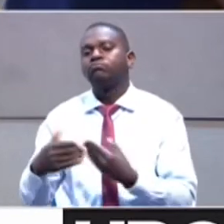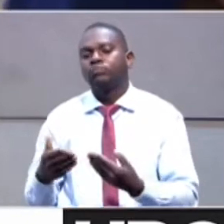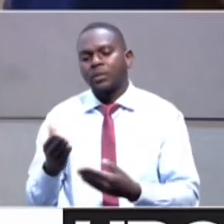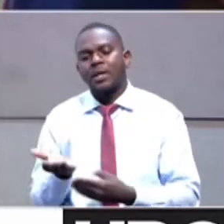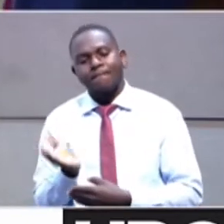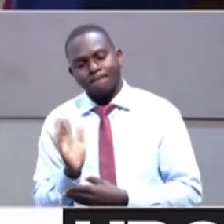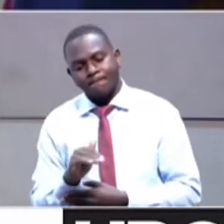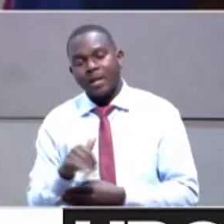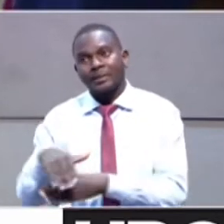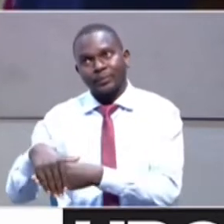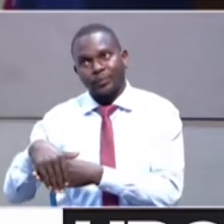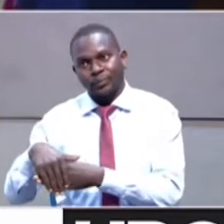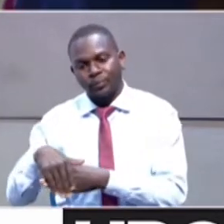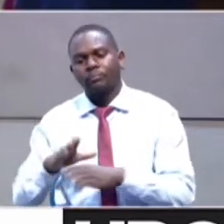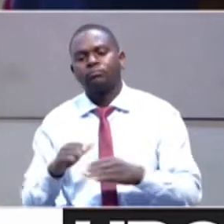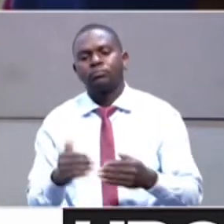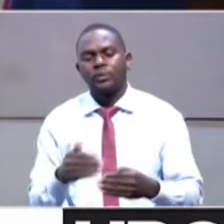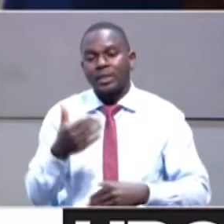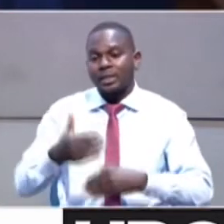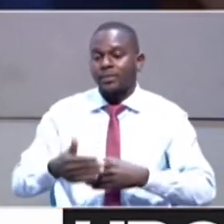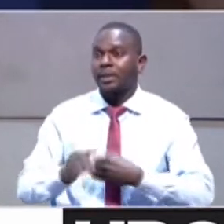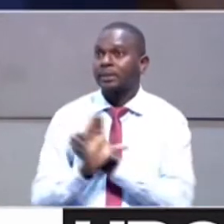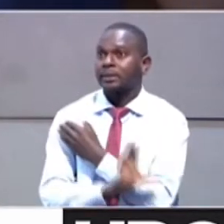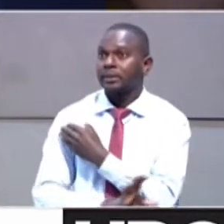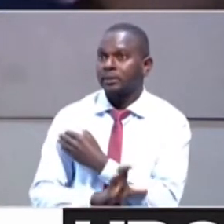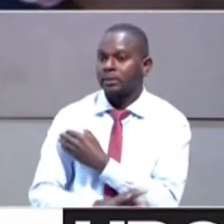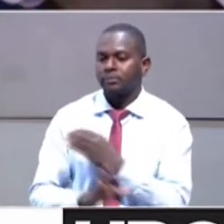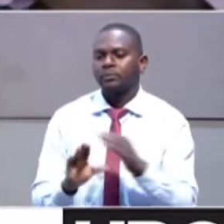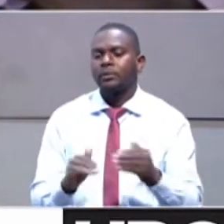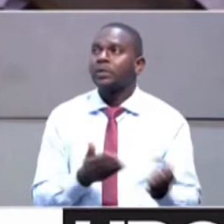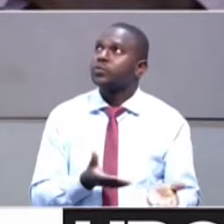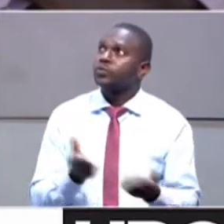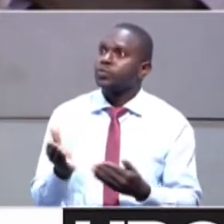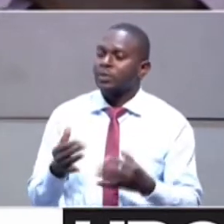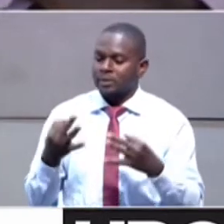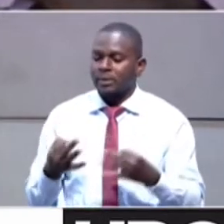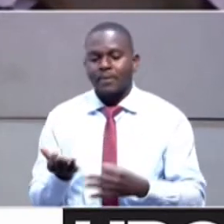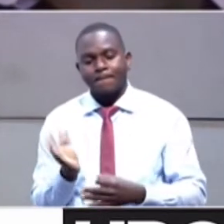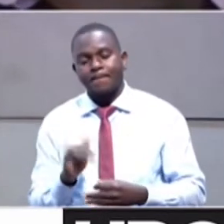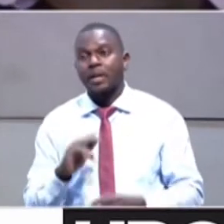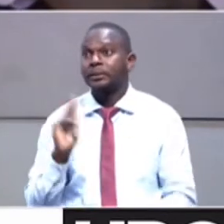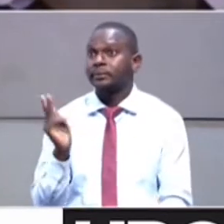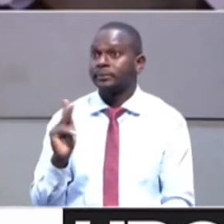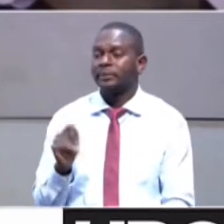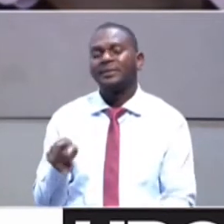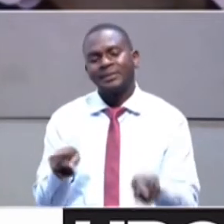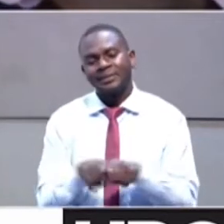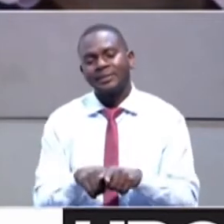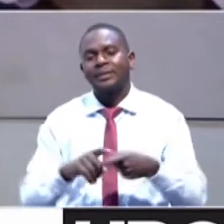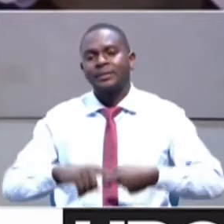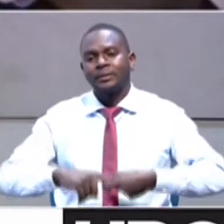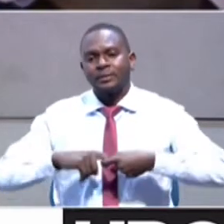after coming back from southern Sudan or from the neighboring countries taking goods, when they return to Kenya, these are the trucks they